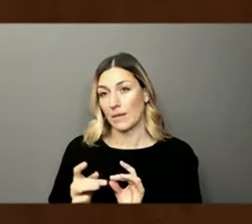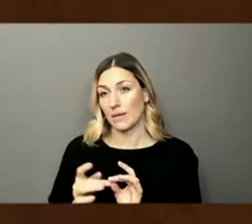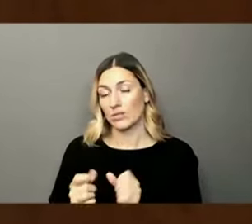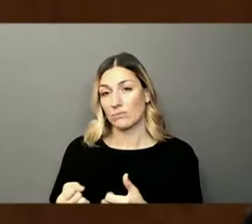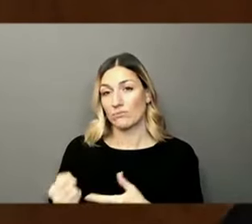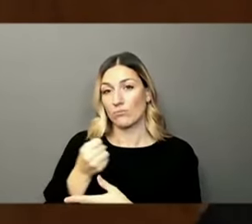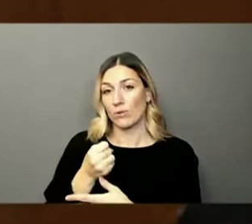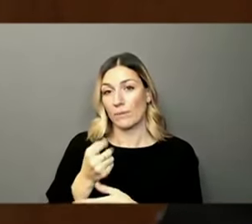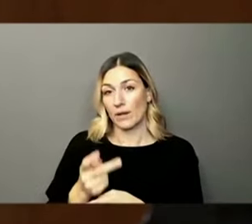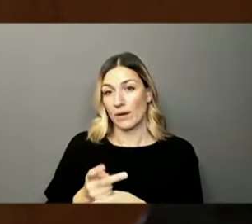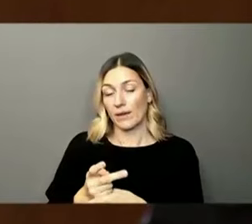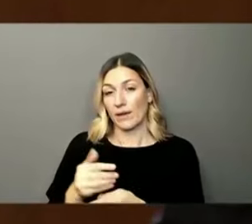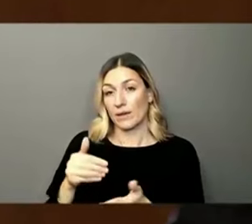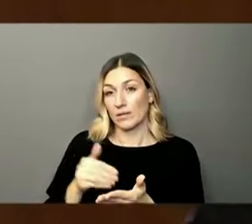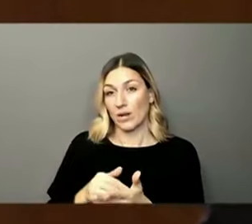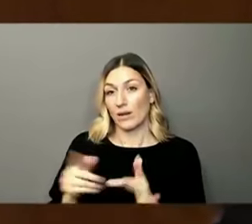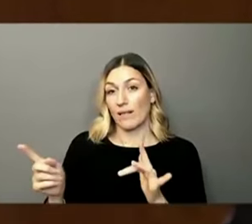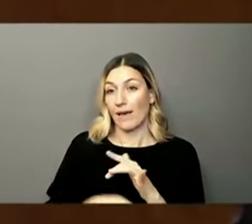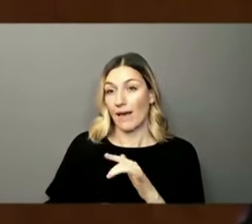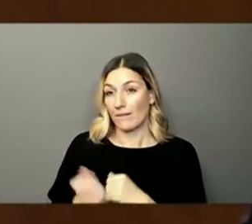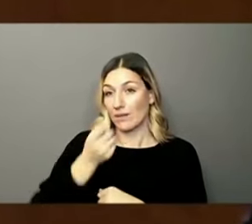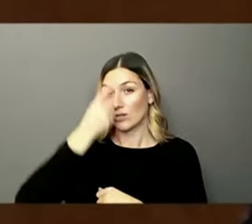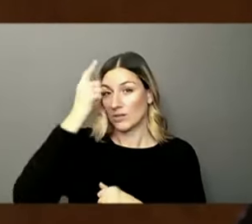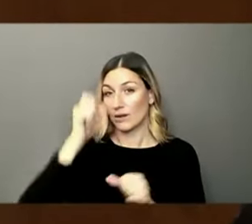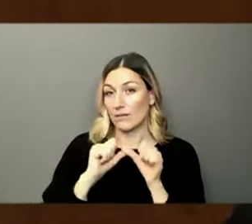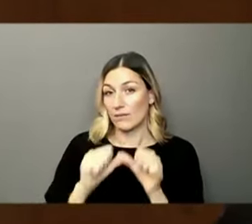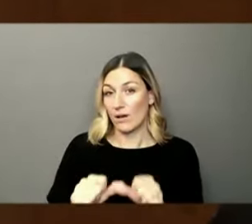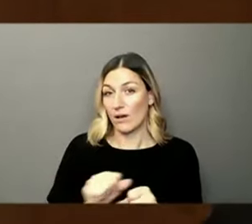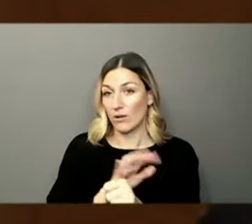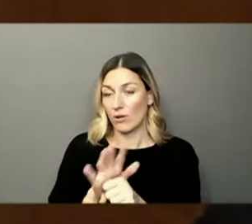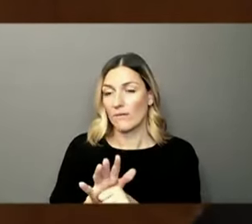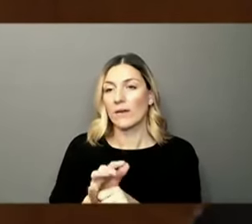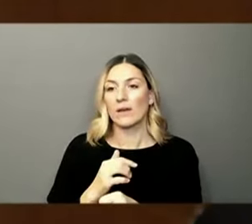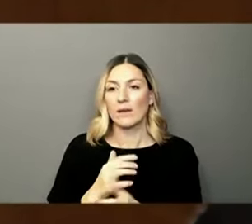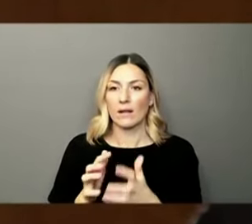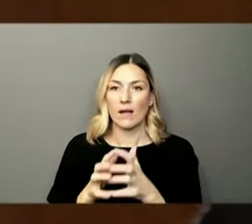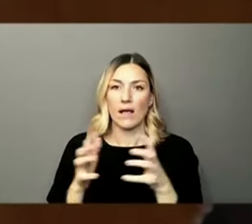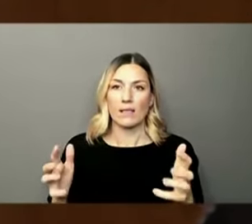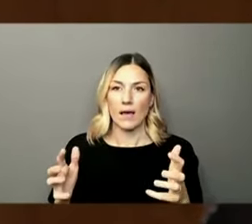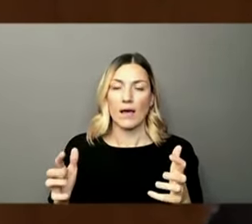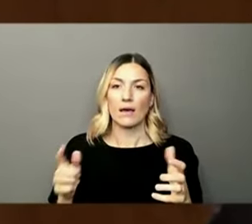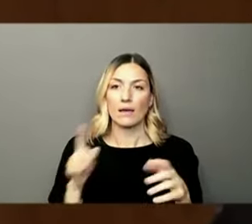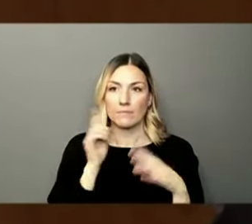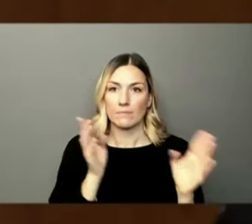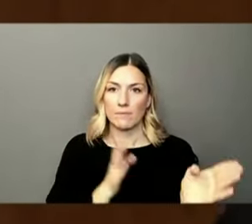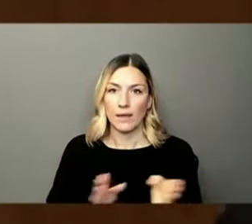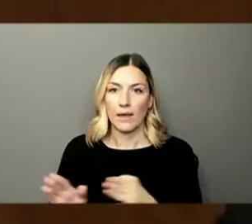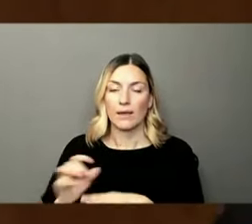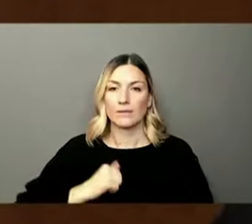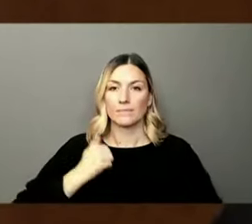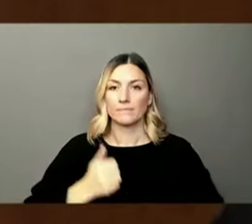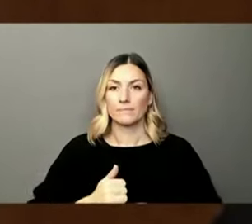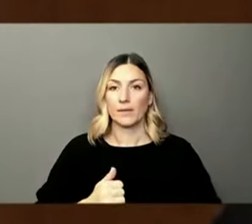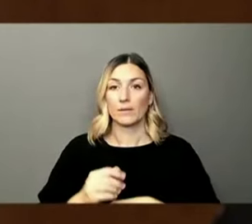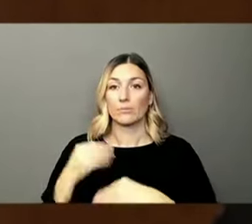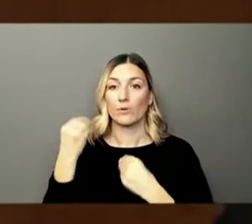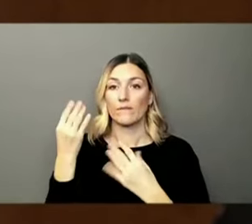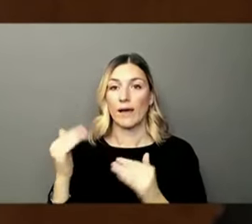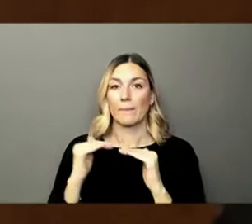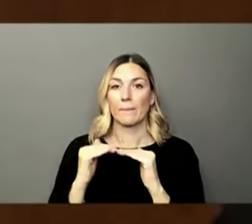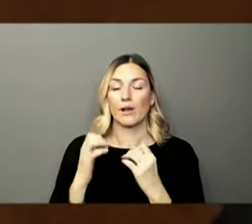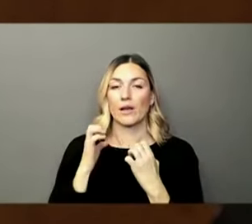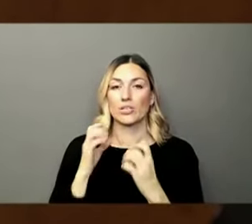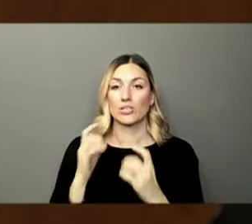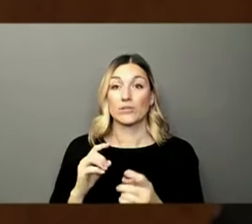physicians and just a lack of understanding of long COVID, there's a very robust plan in place to provide peer education through